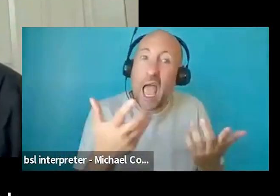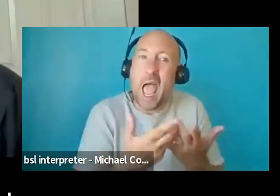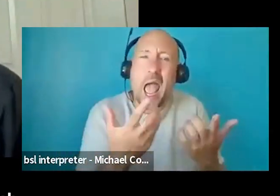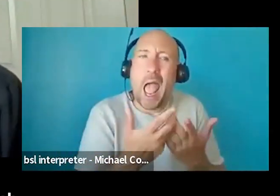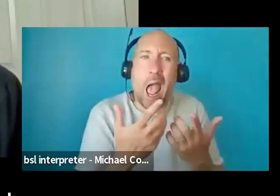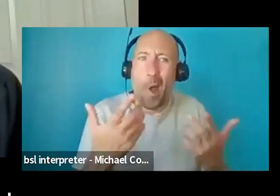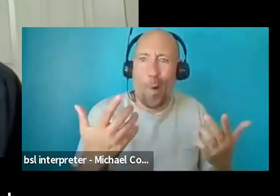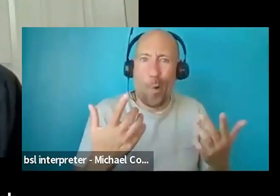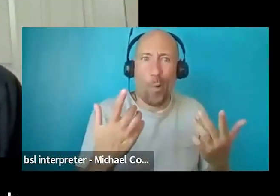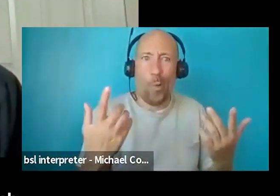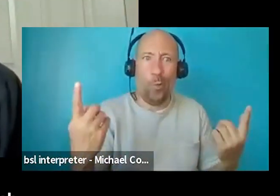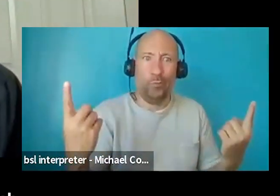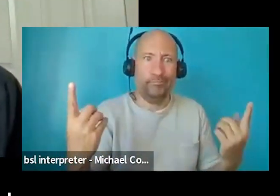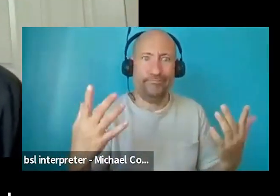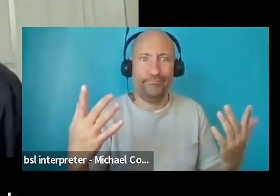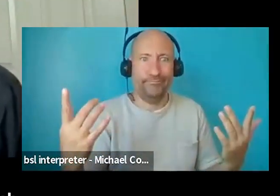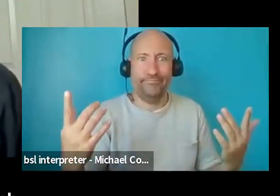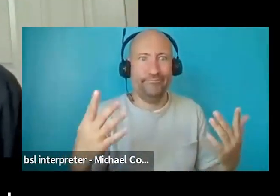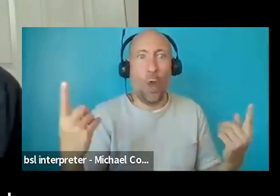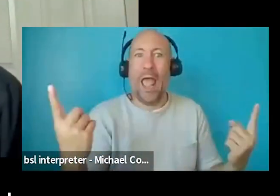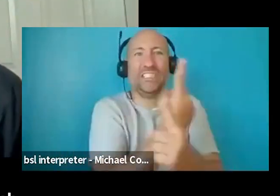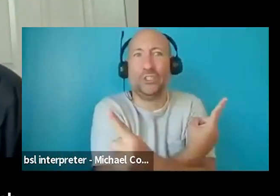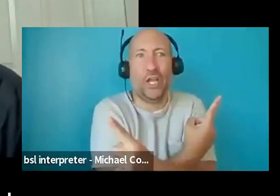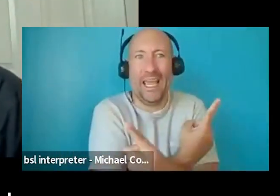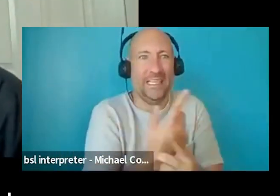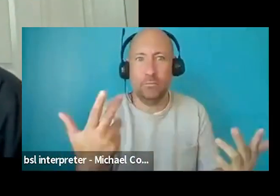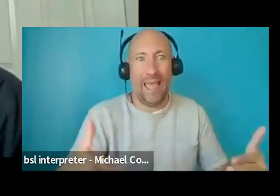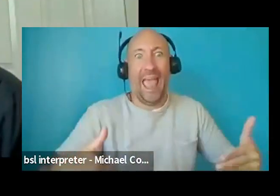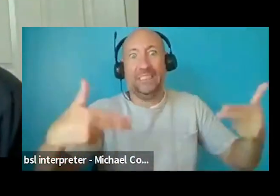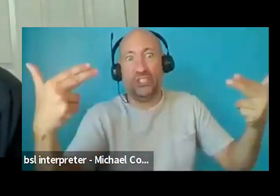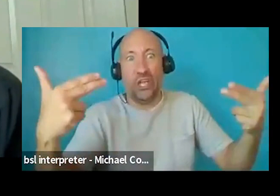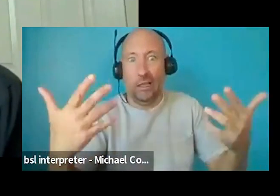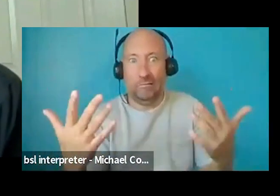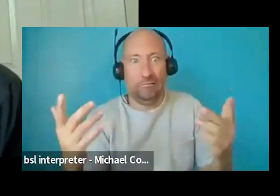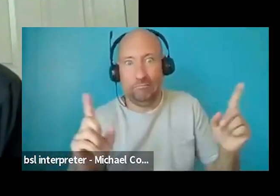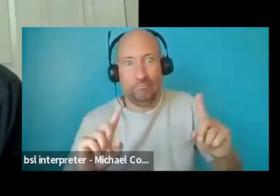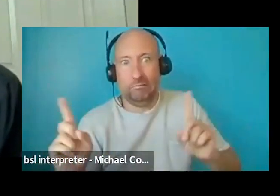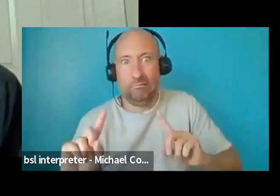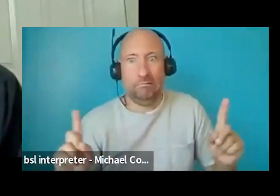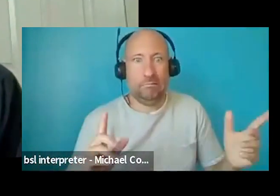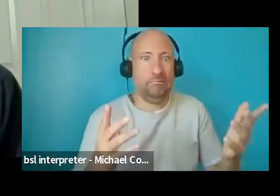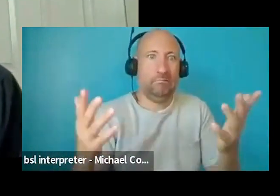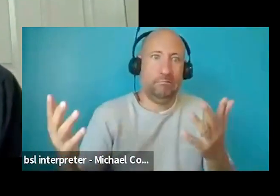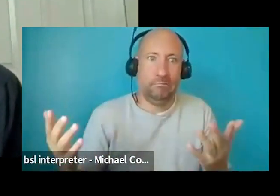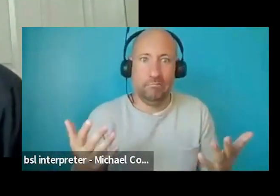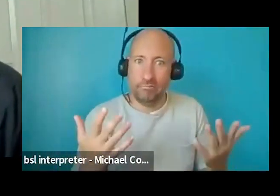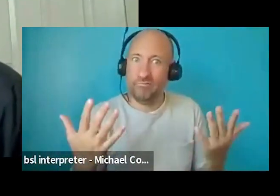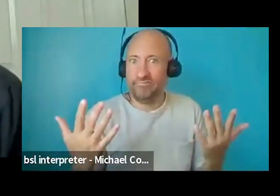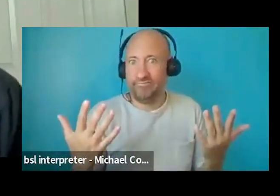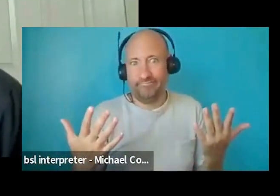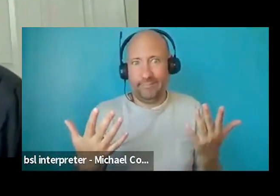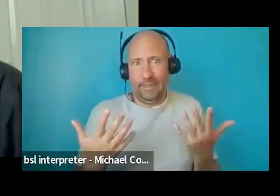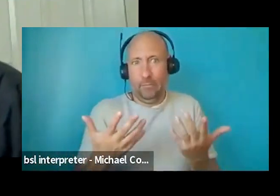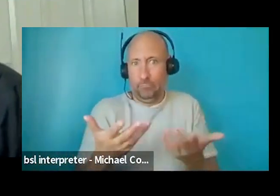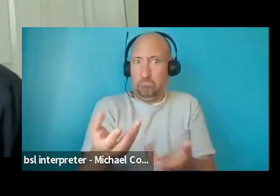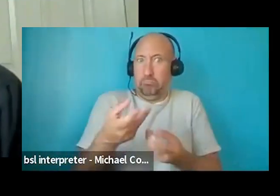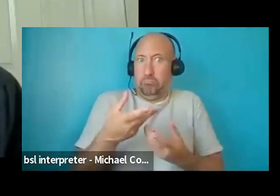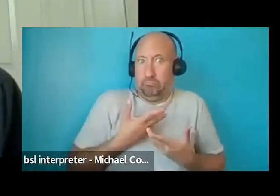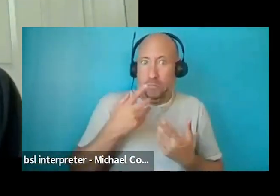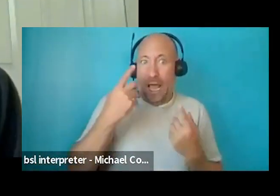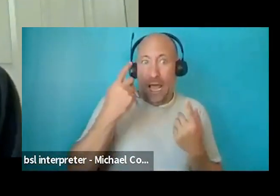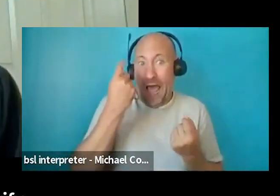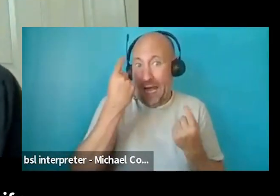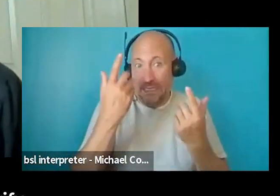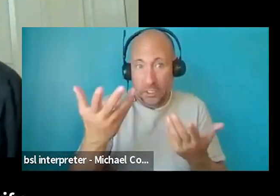allows Italian and English artists or host organizations to have an exchange, then that would be